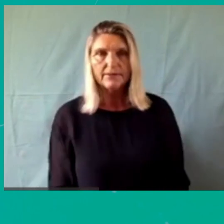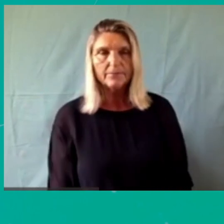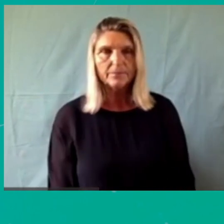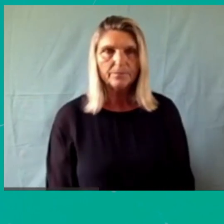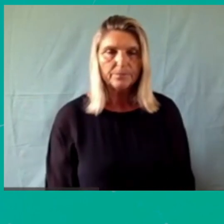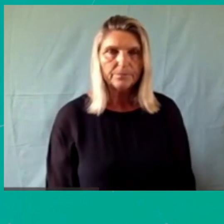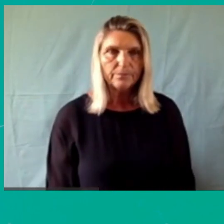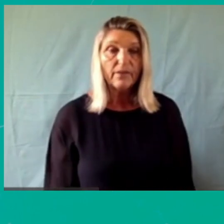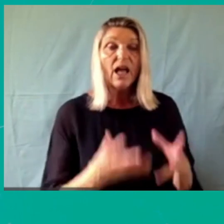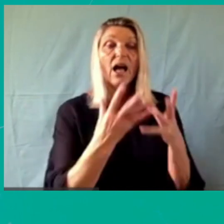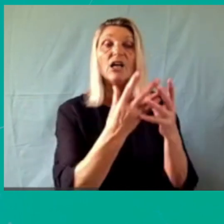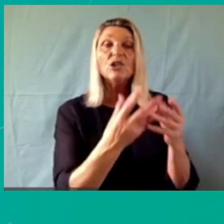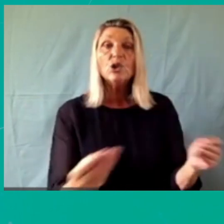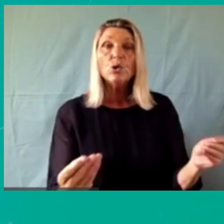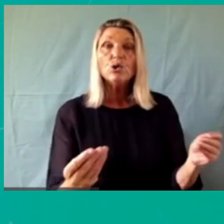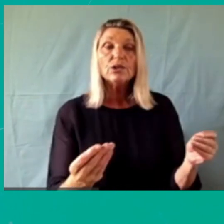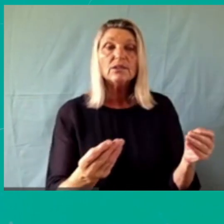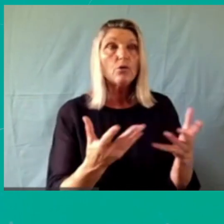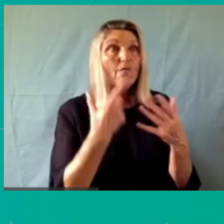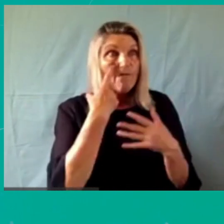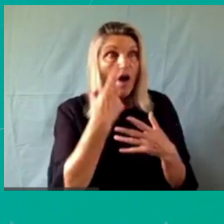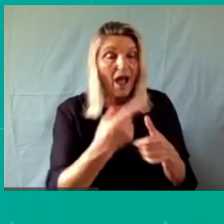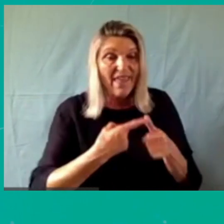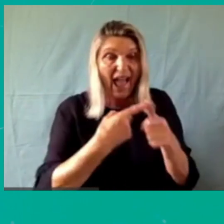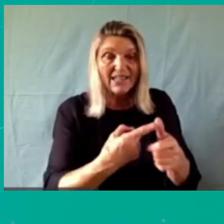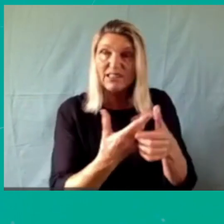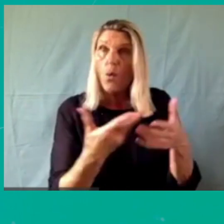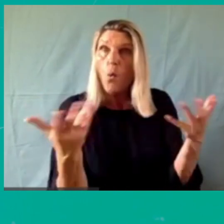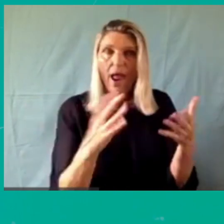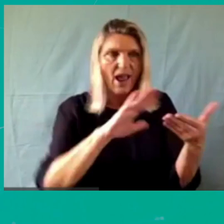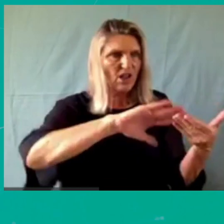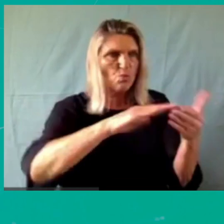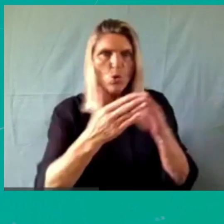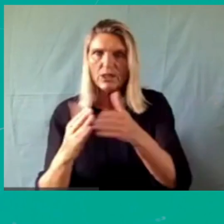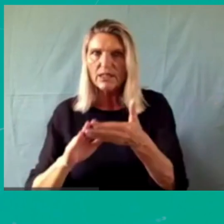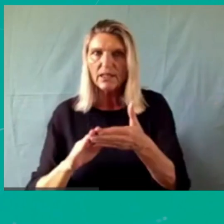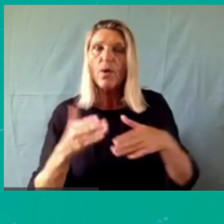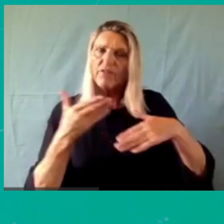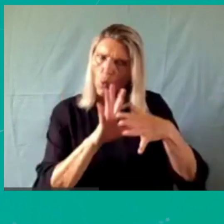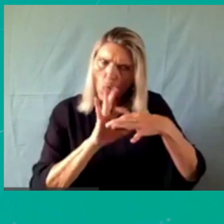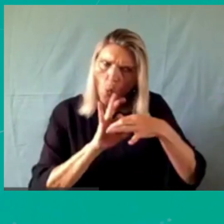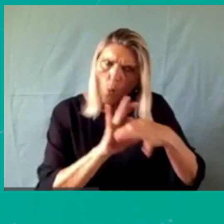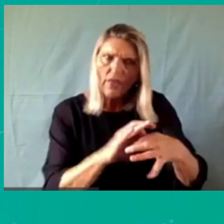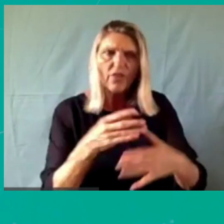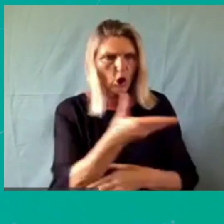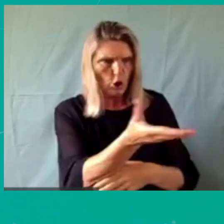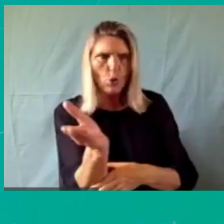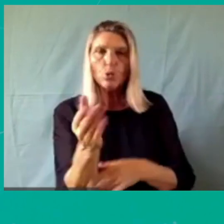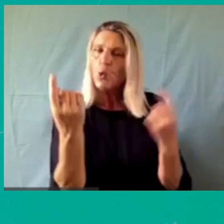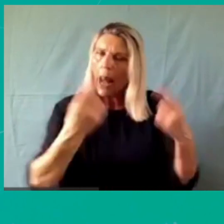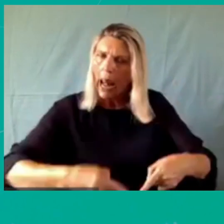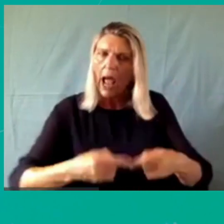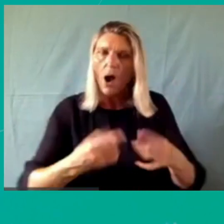The solutions are in communities, and government must work with you to enable solutions rather than obstruct or